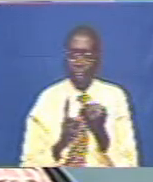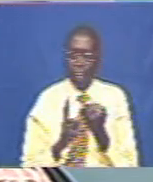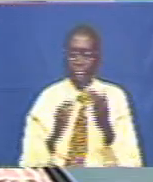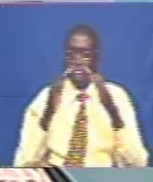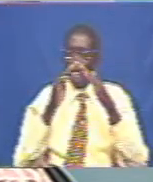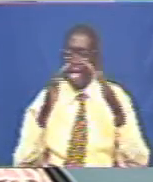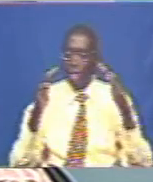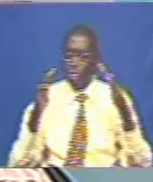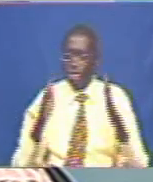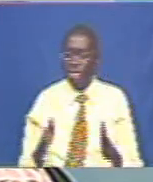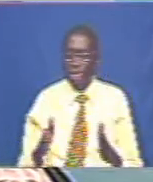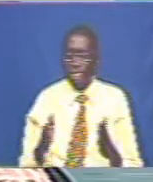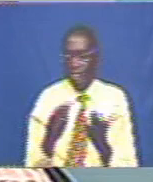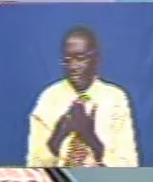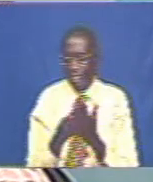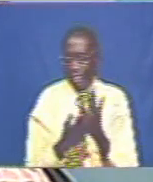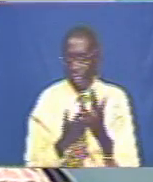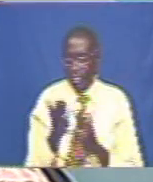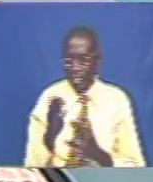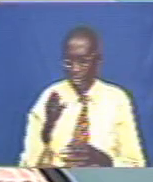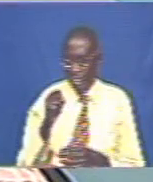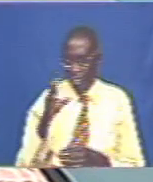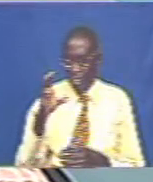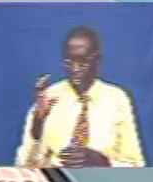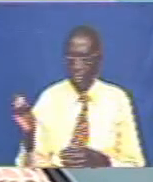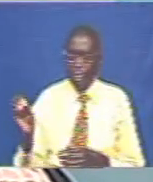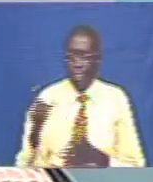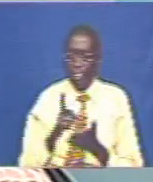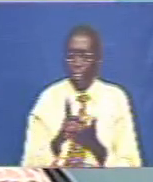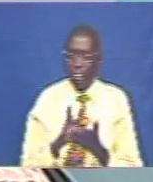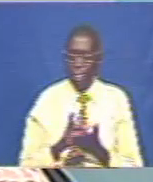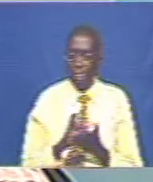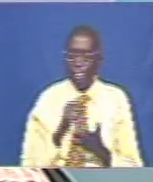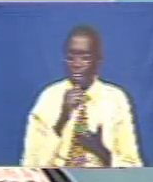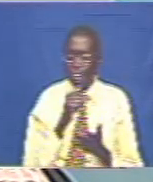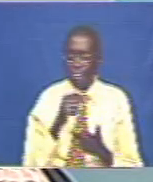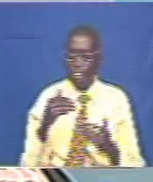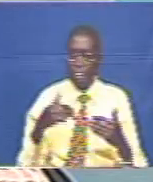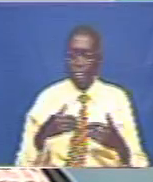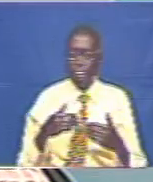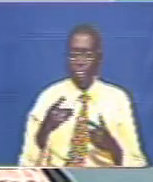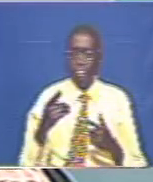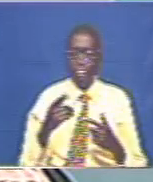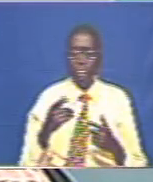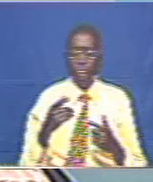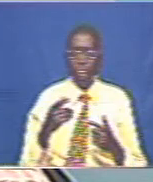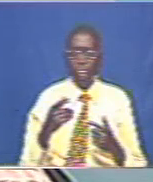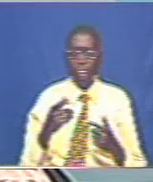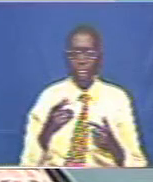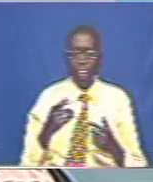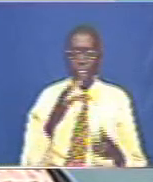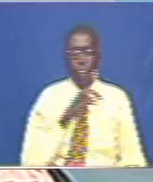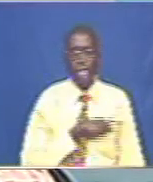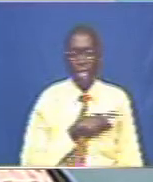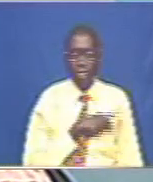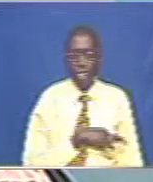Housing that is funded through the SACCO loans, for example, has also not joined those kind of reliefs. So as